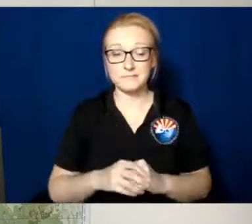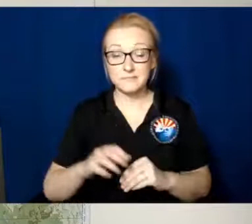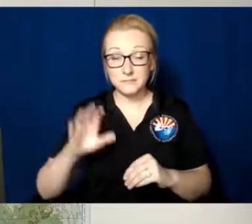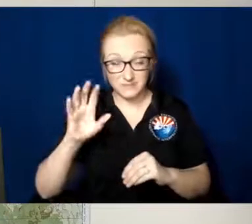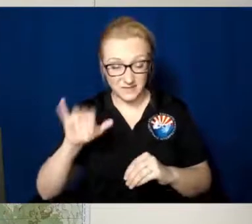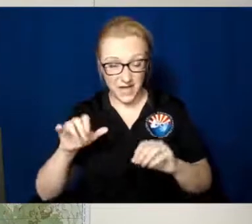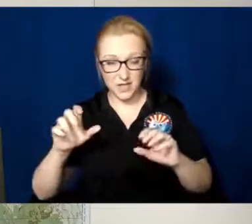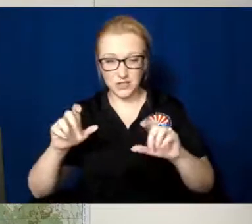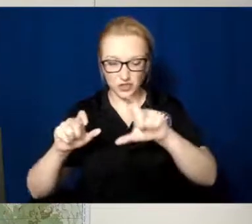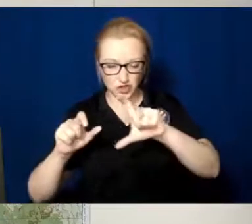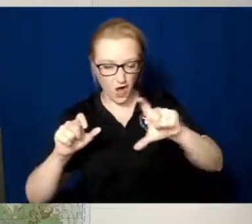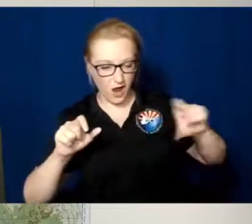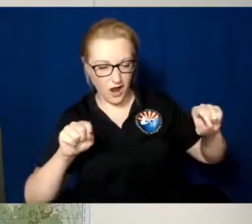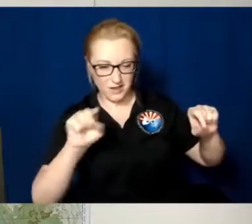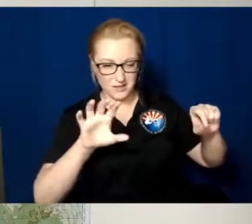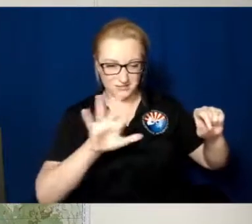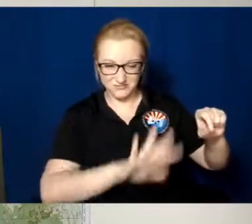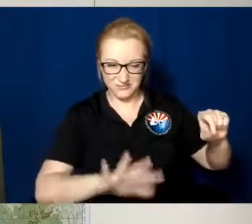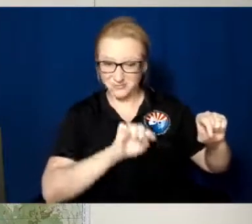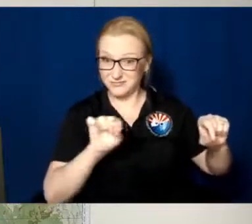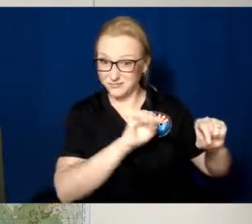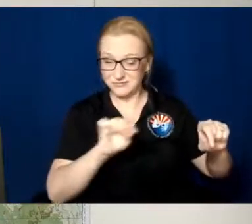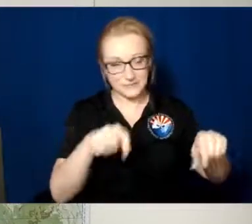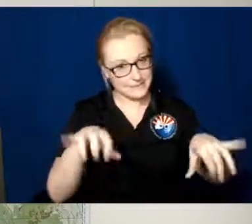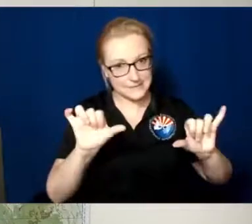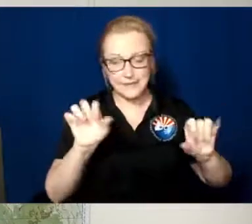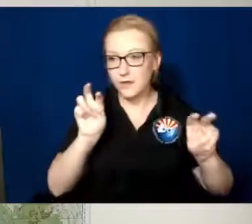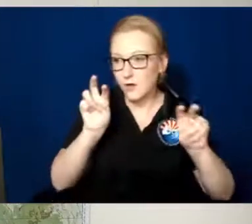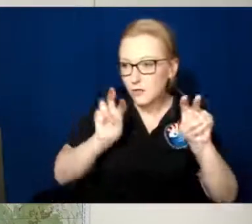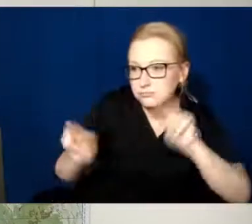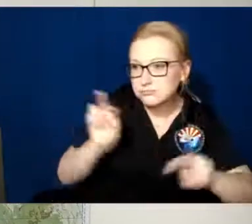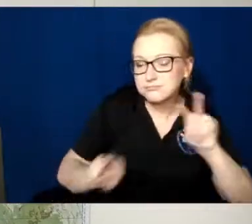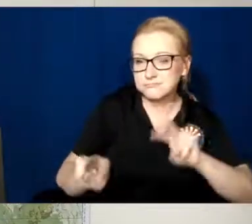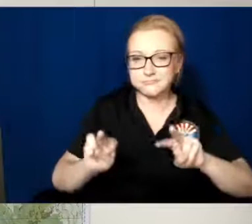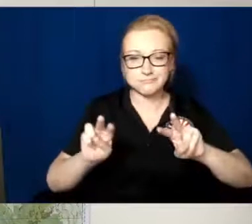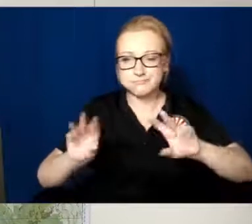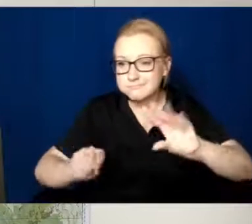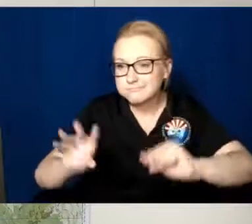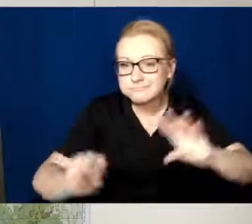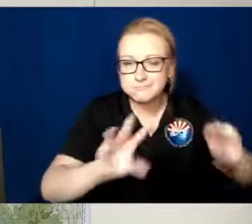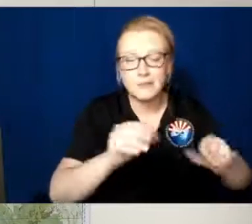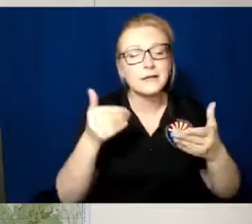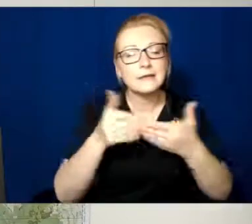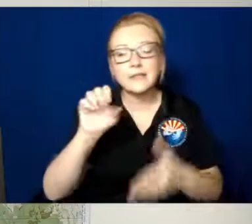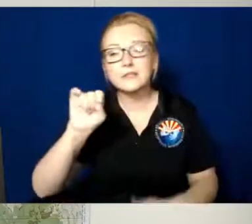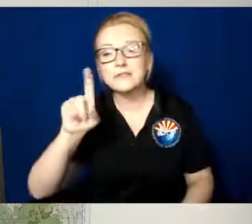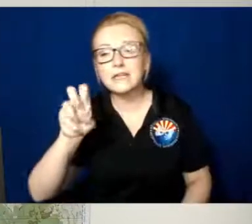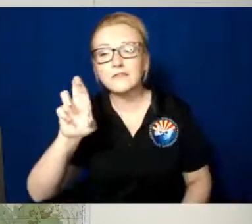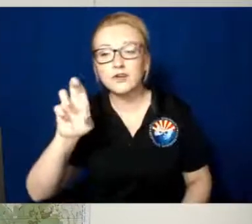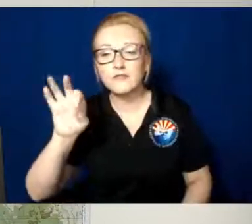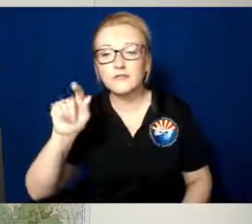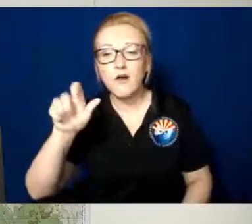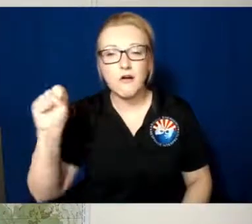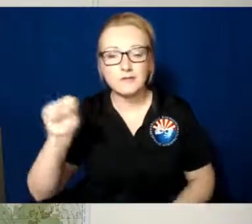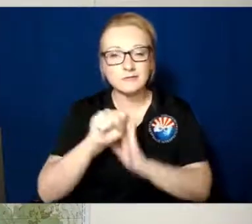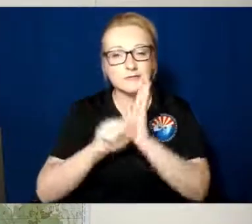some mop up here on this very far west finger that's just below the Silver Falls State Park for the orientation there. That's where